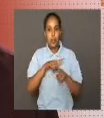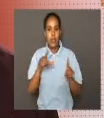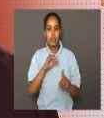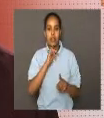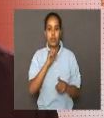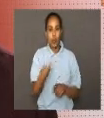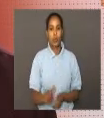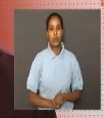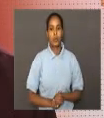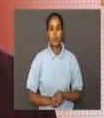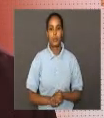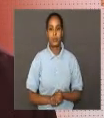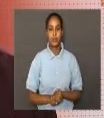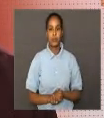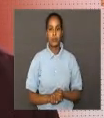not.